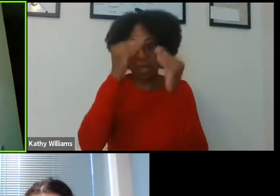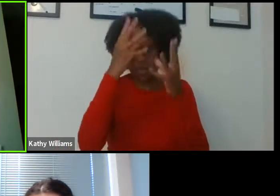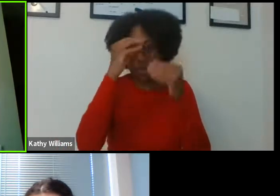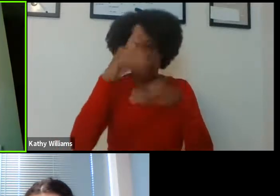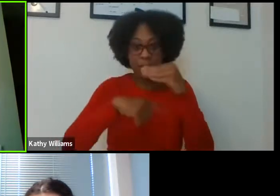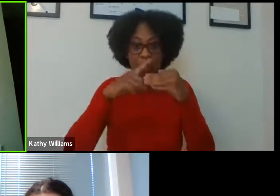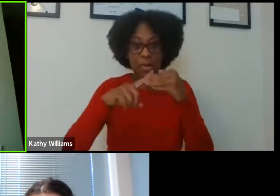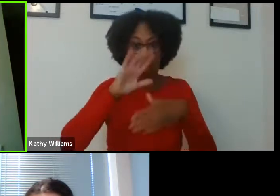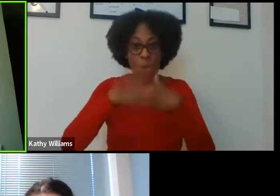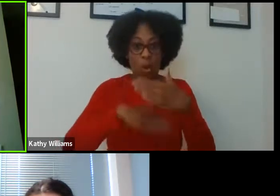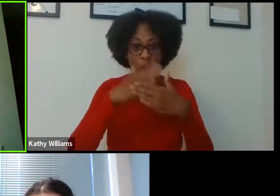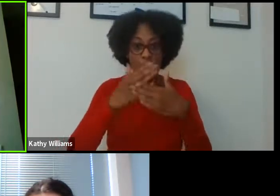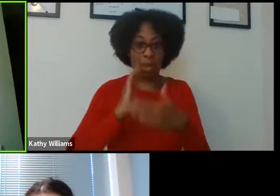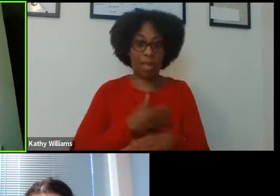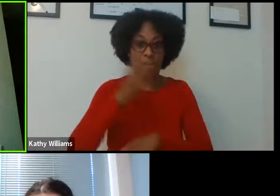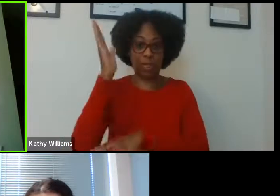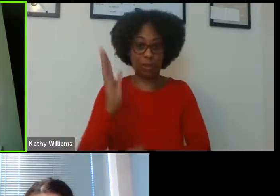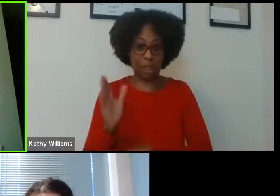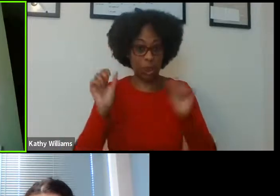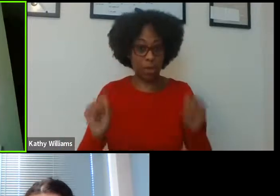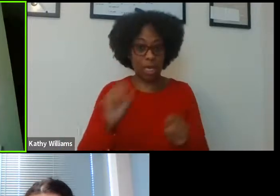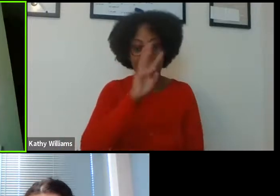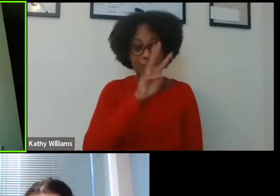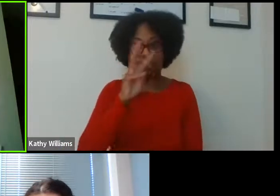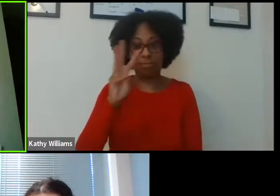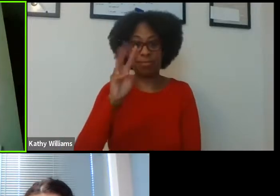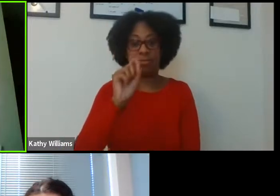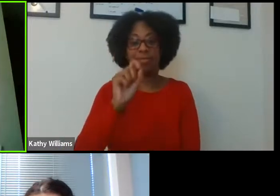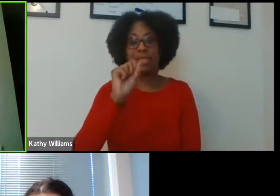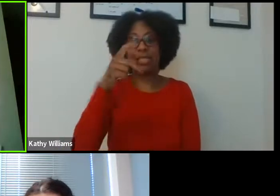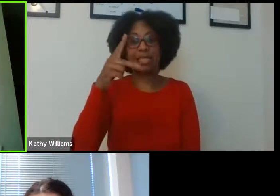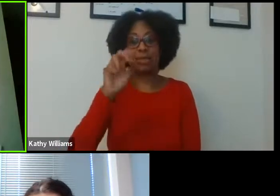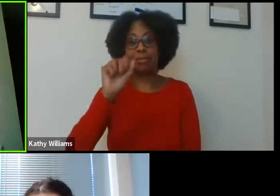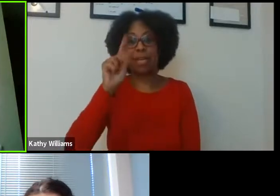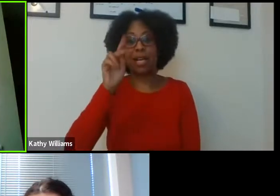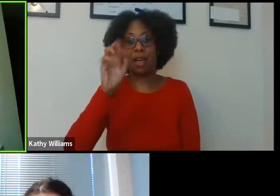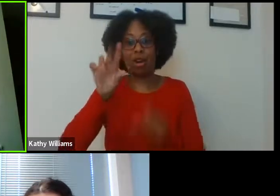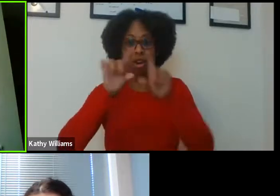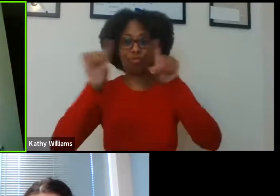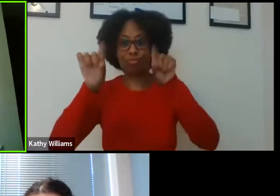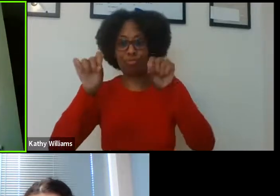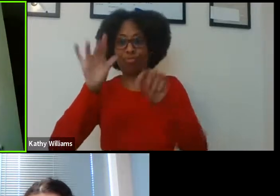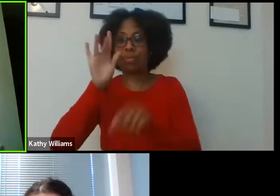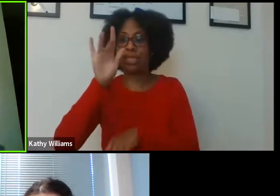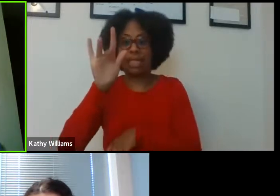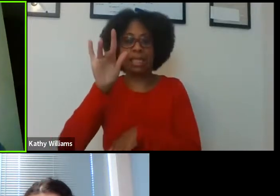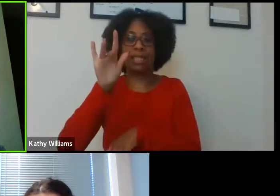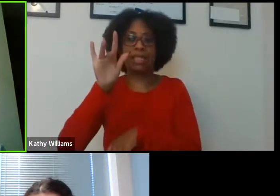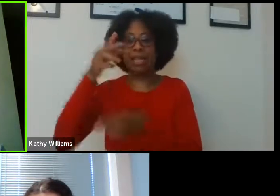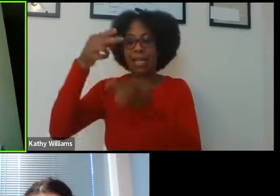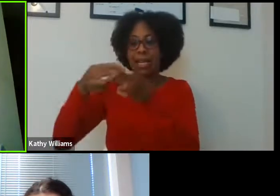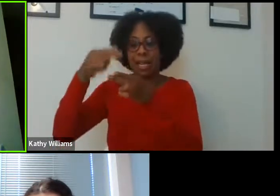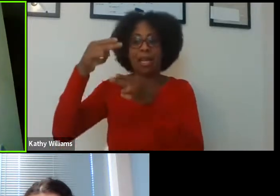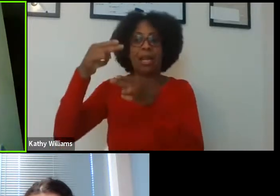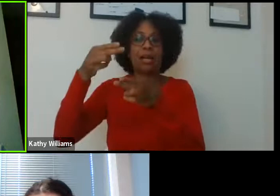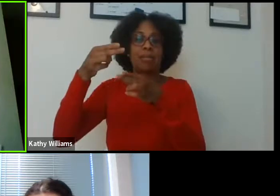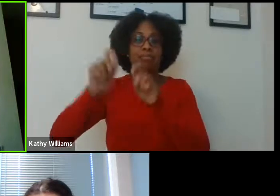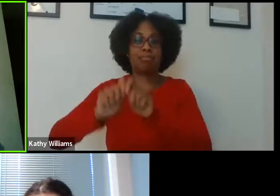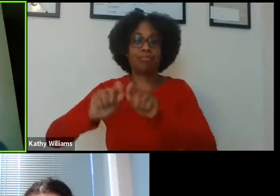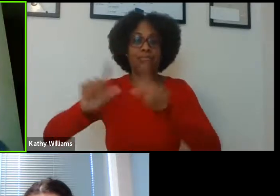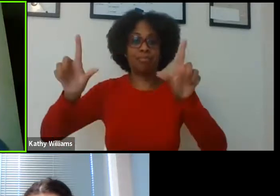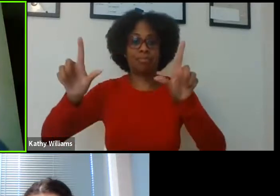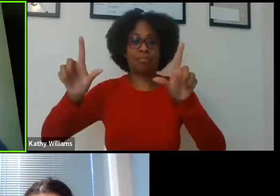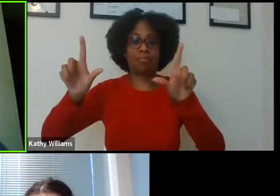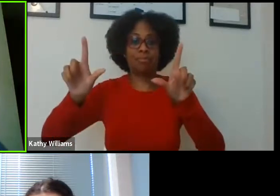our speakers, please visit the speakers section on the Sullivan page. Click on the speaker's name and you can read that